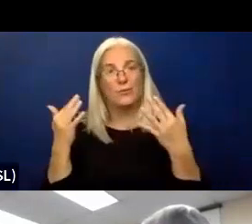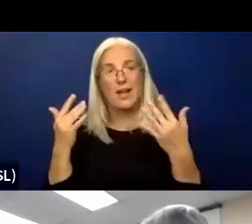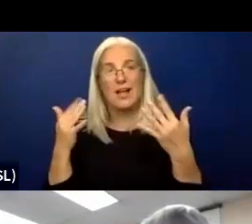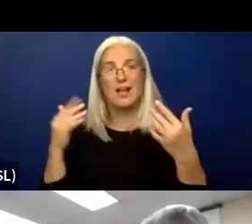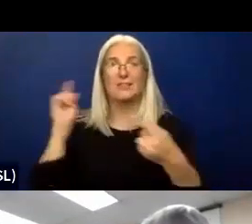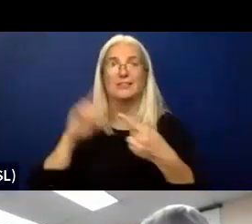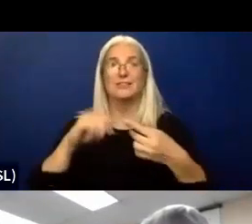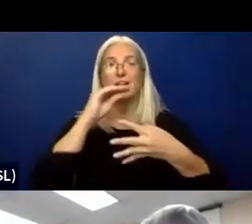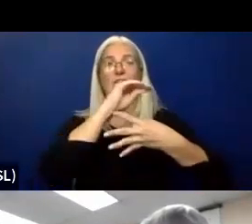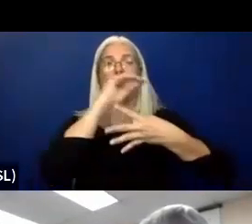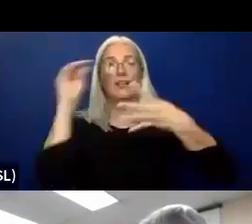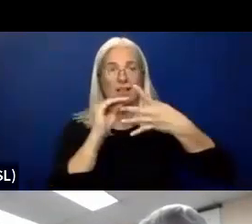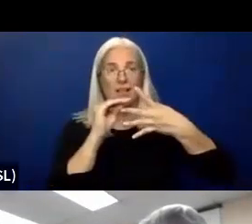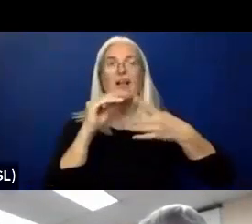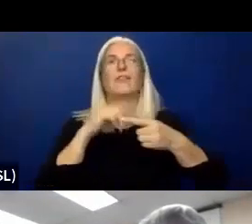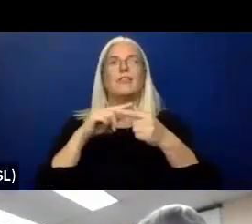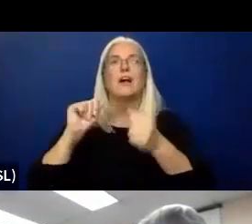businesses.